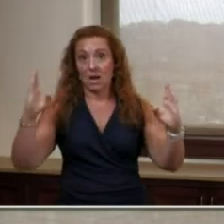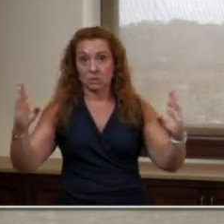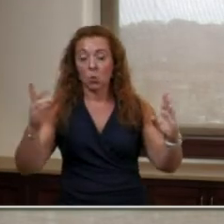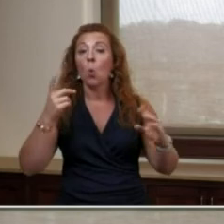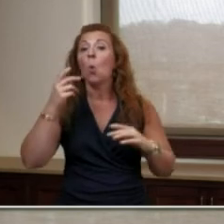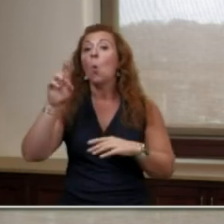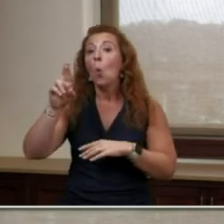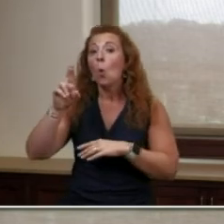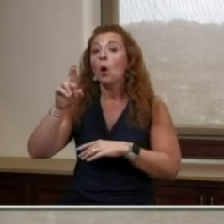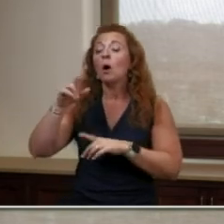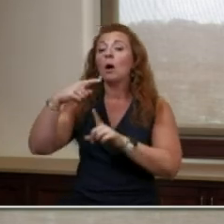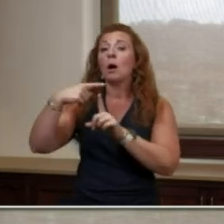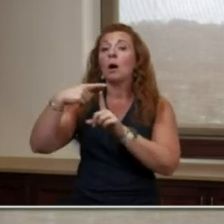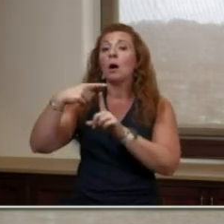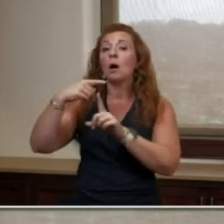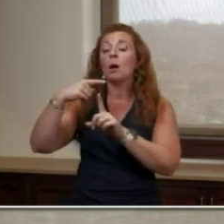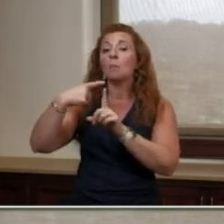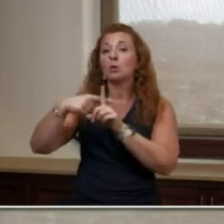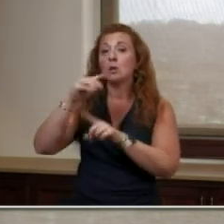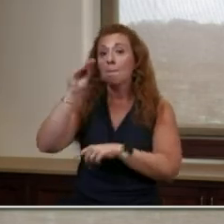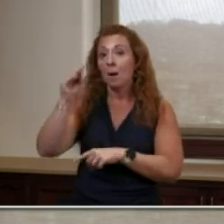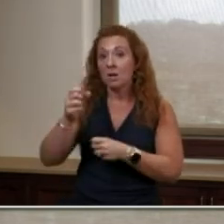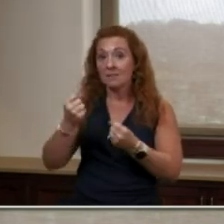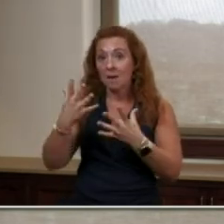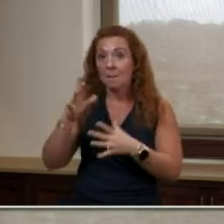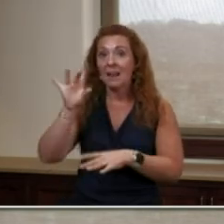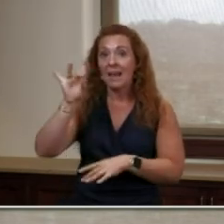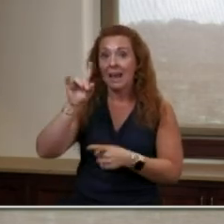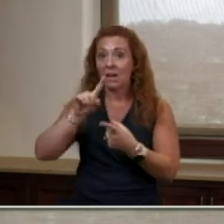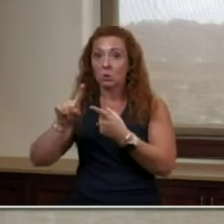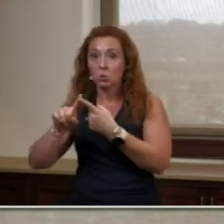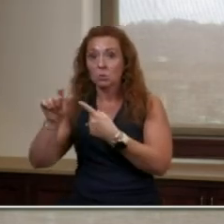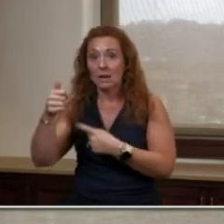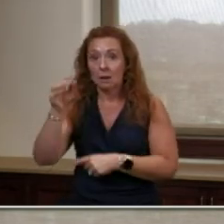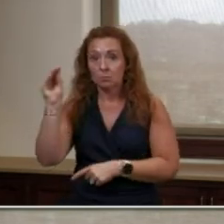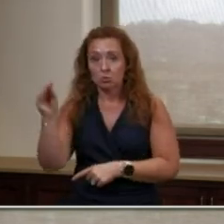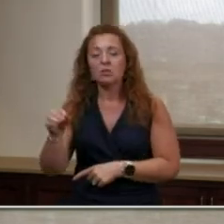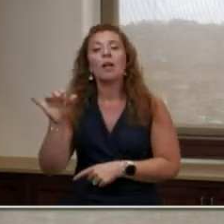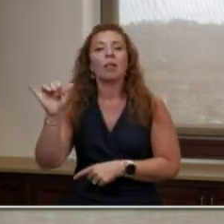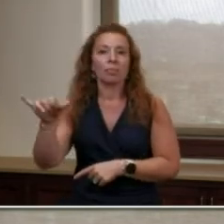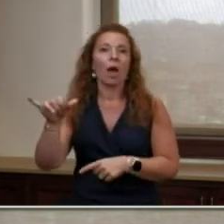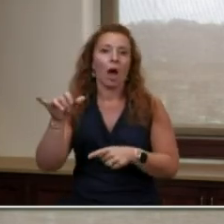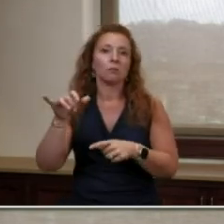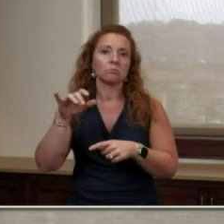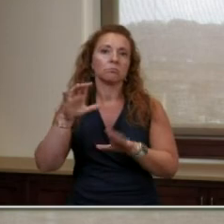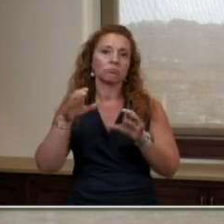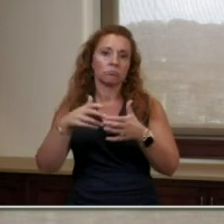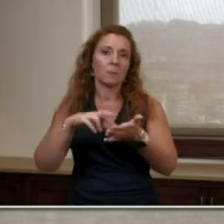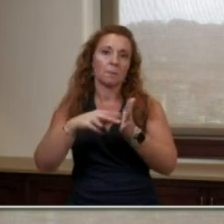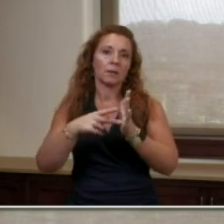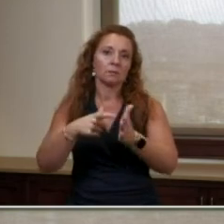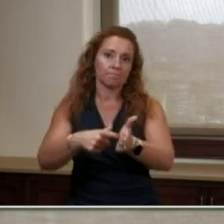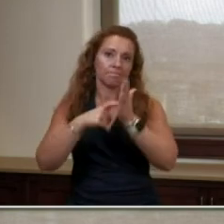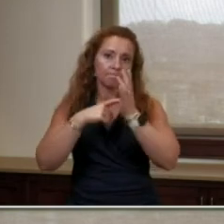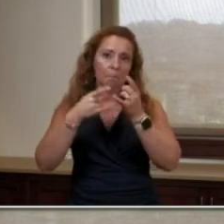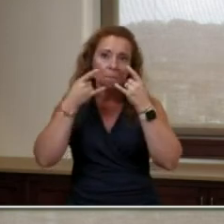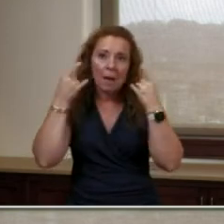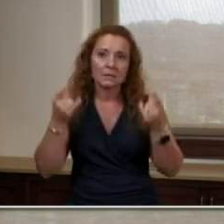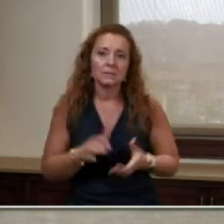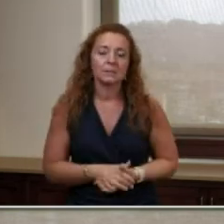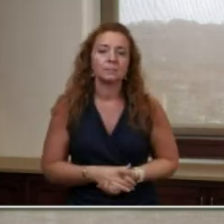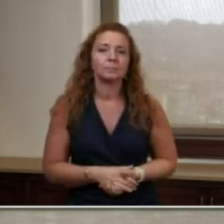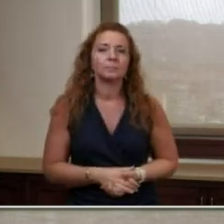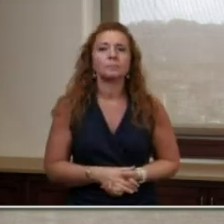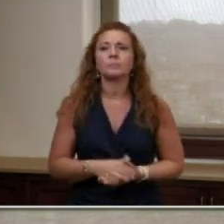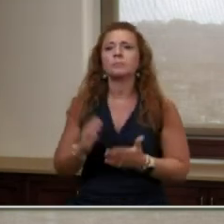positivity rate of 8 to less than 10%, you're in the rate that would require the mask mandate. The